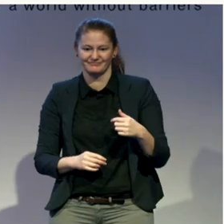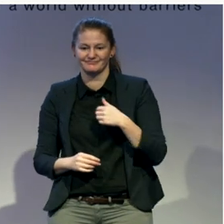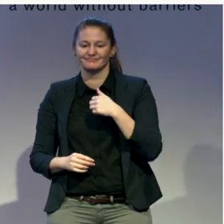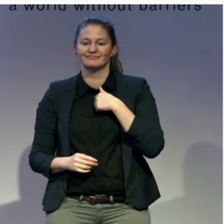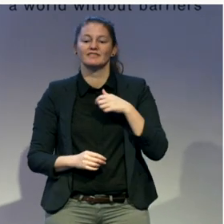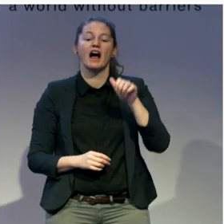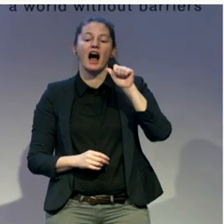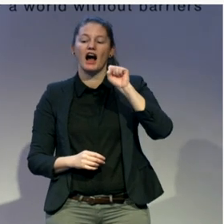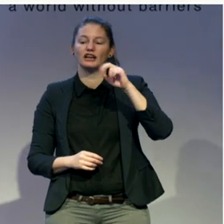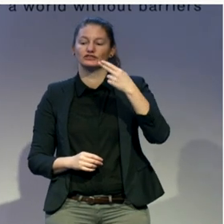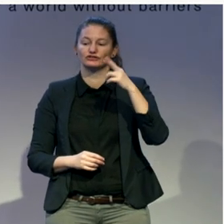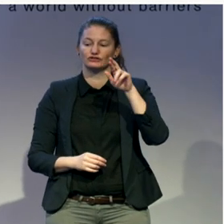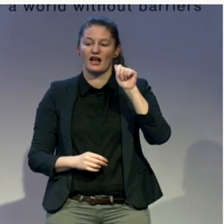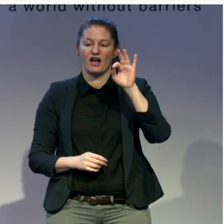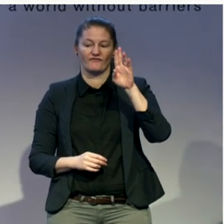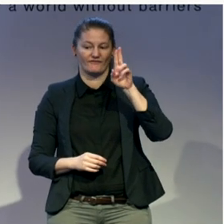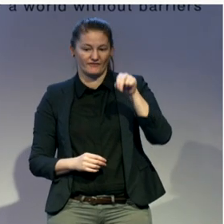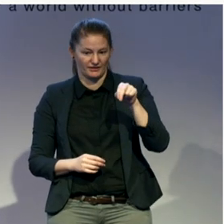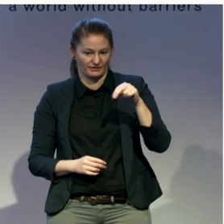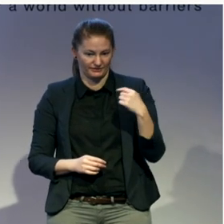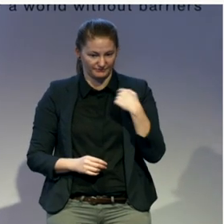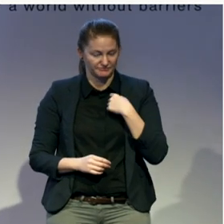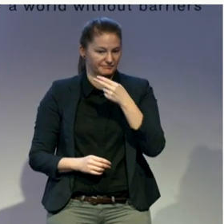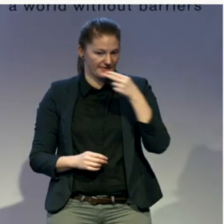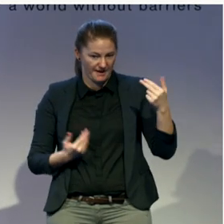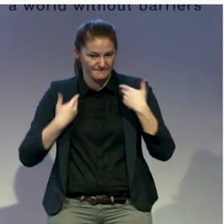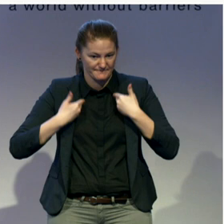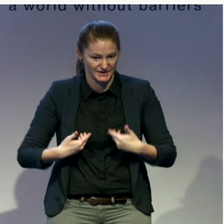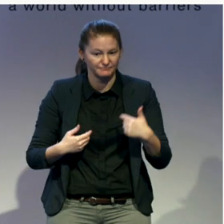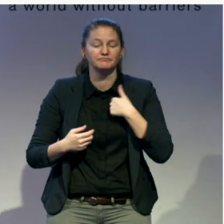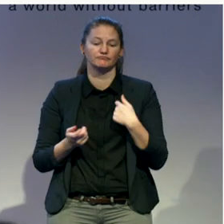have a very delicious